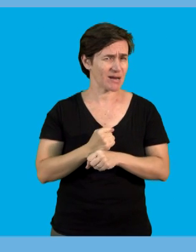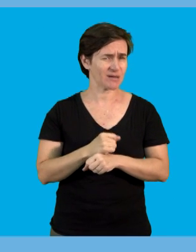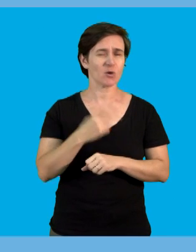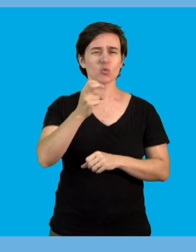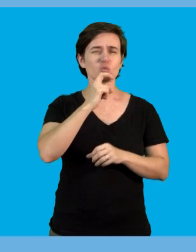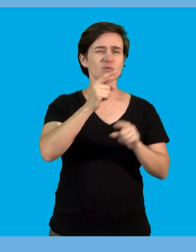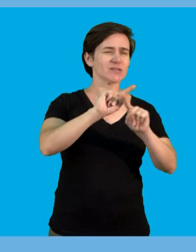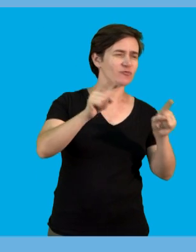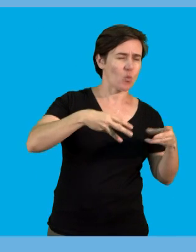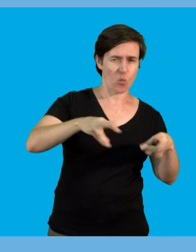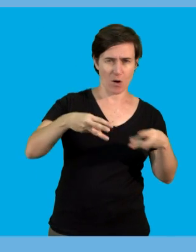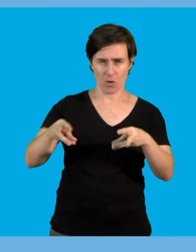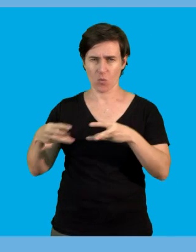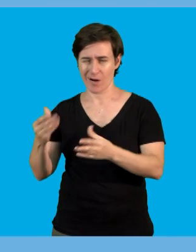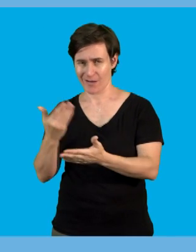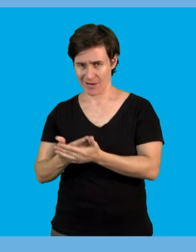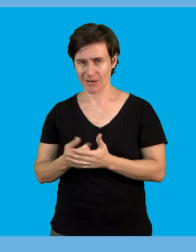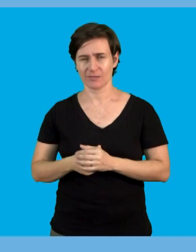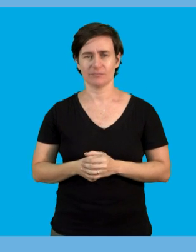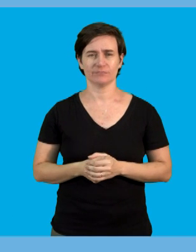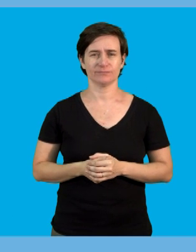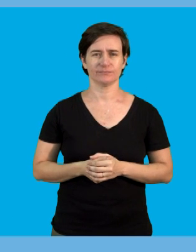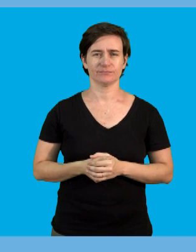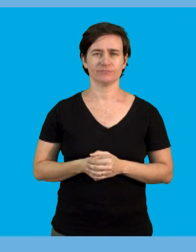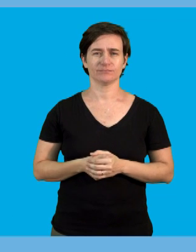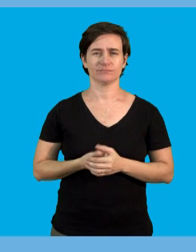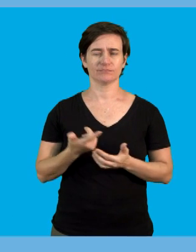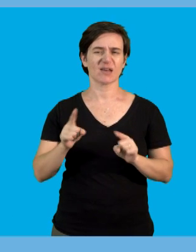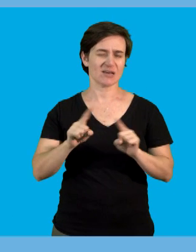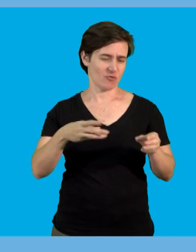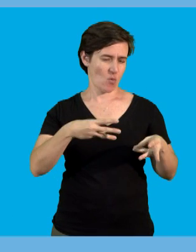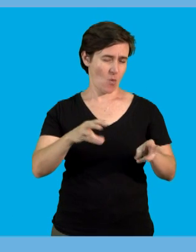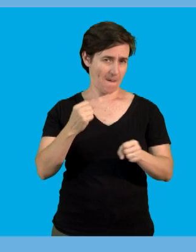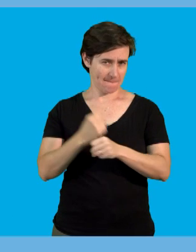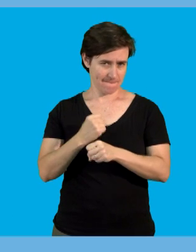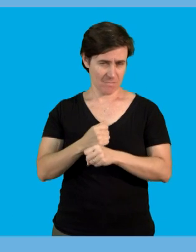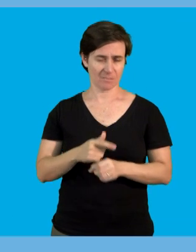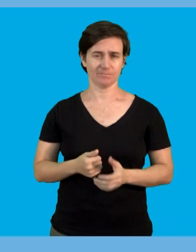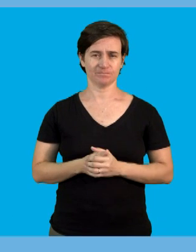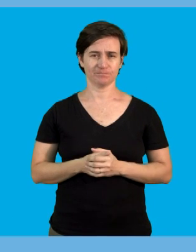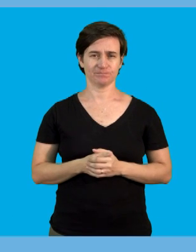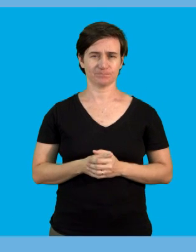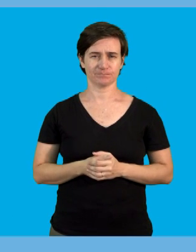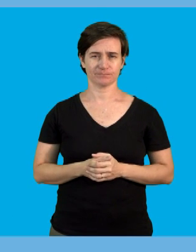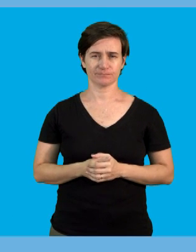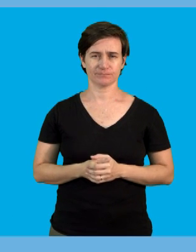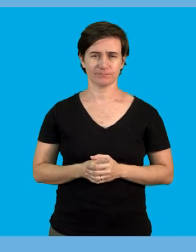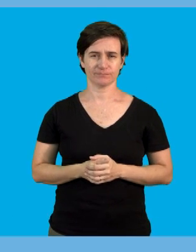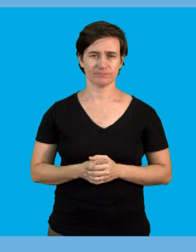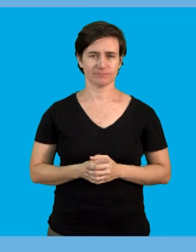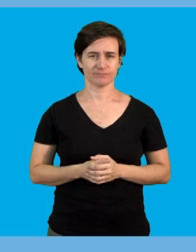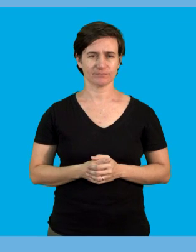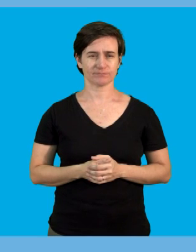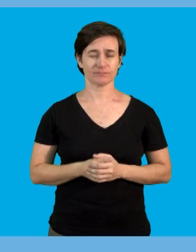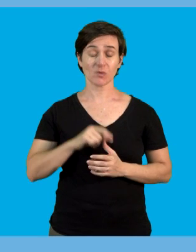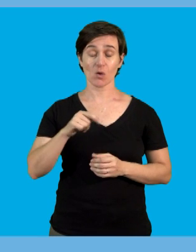by using alternative energy, by looking at alternative electricity generation sources.